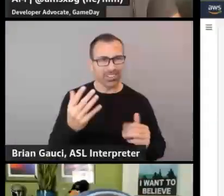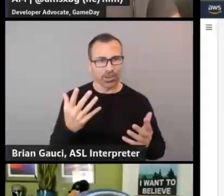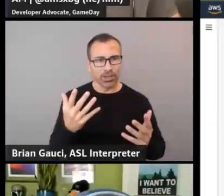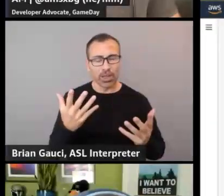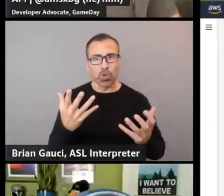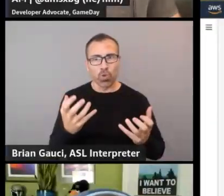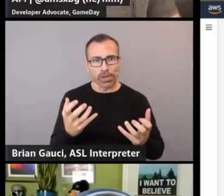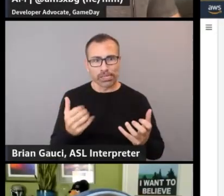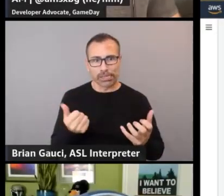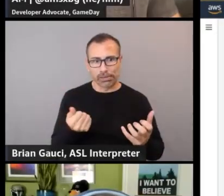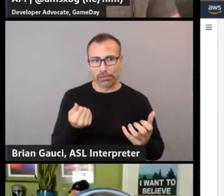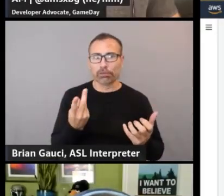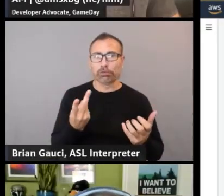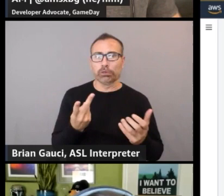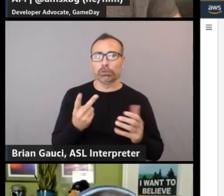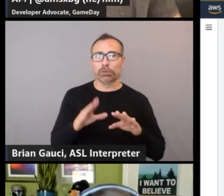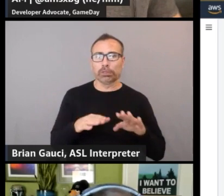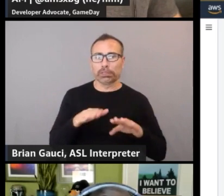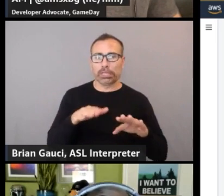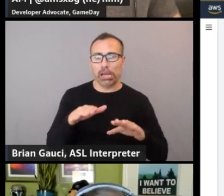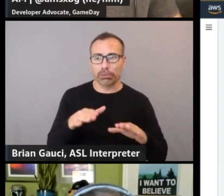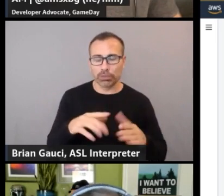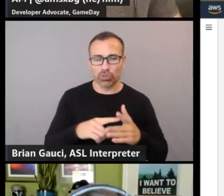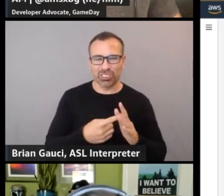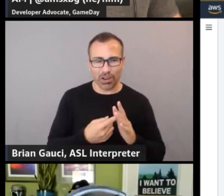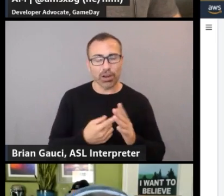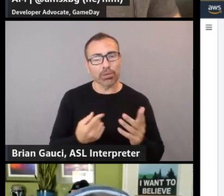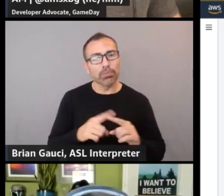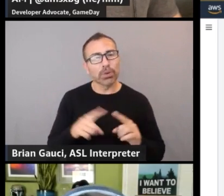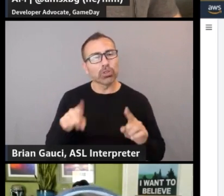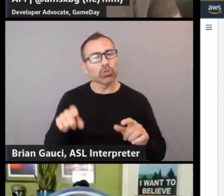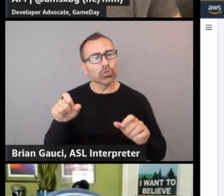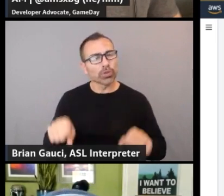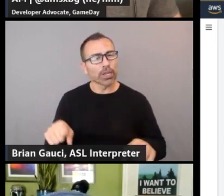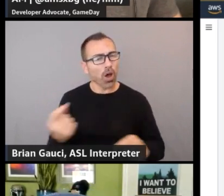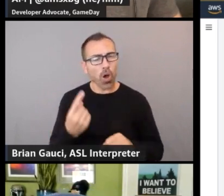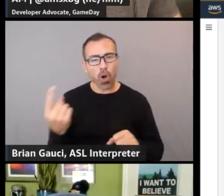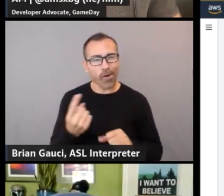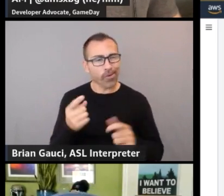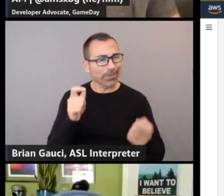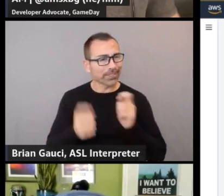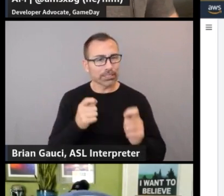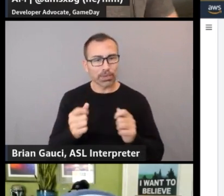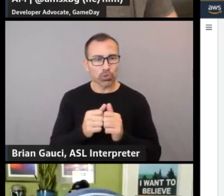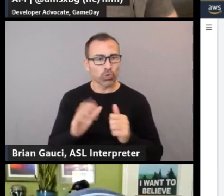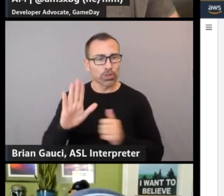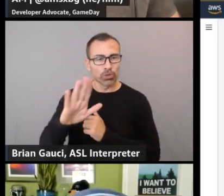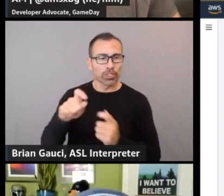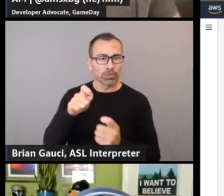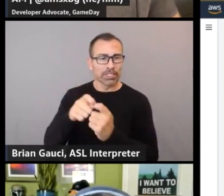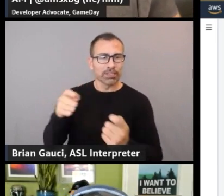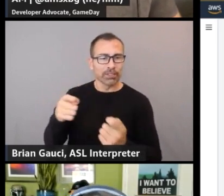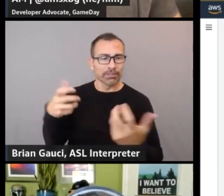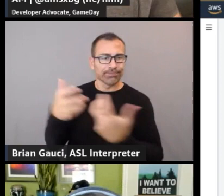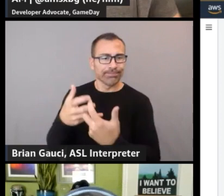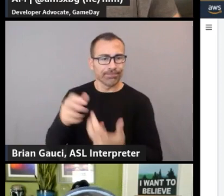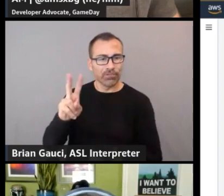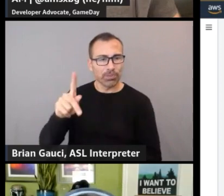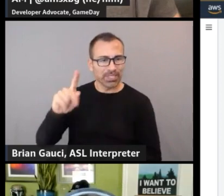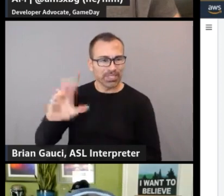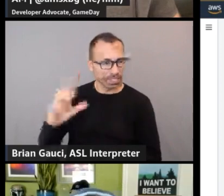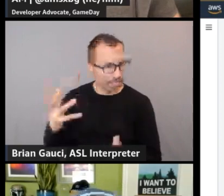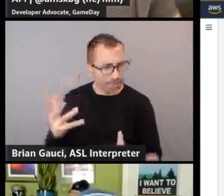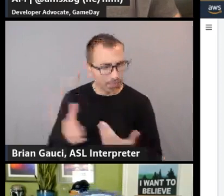steps to get started, I'm doing this way. But you can always customize this CloudFormation template with your own VPC and so forth, right?